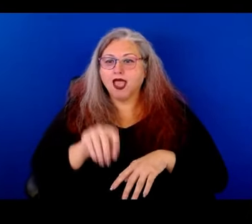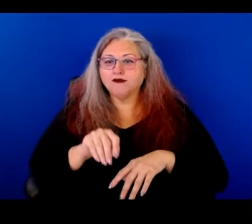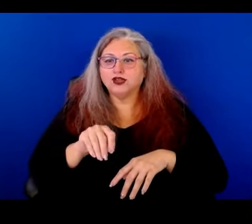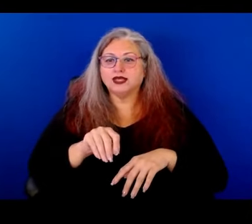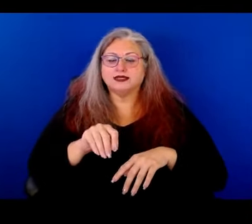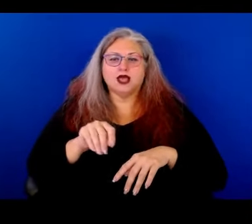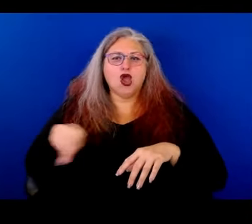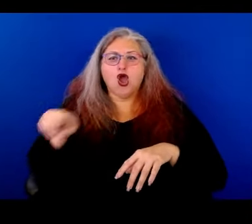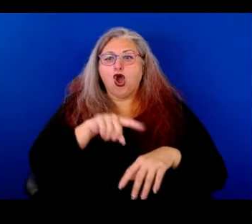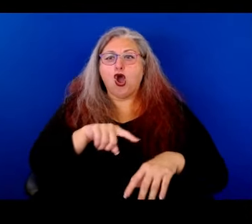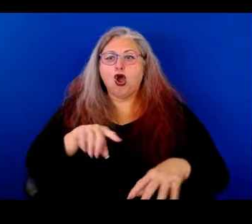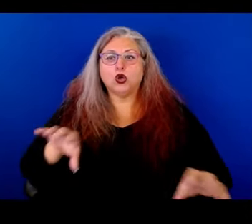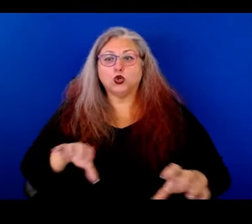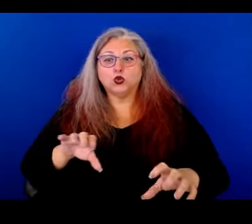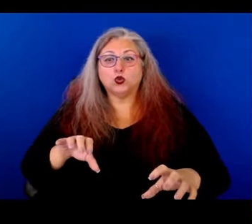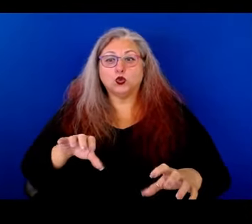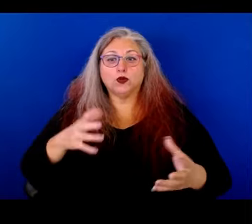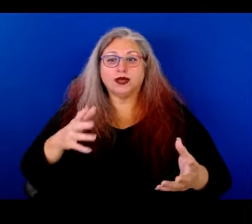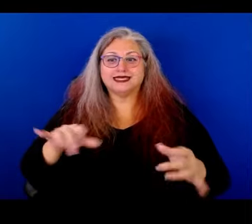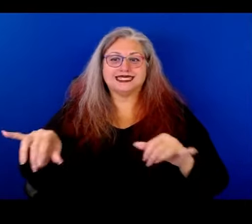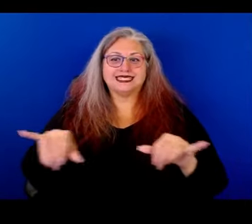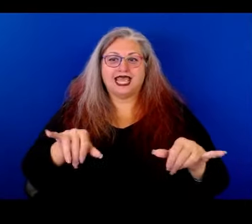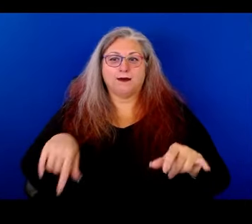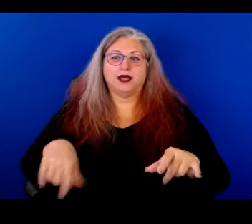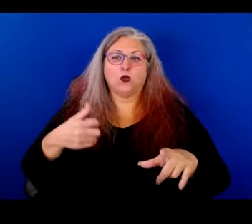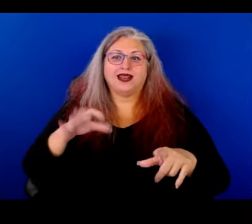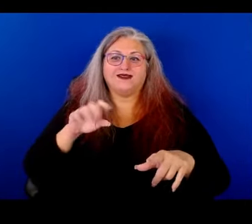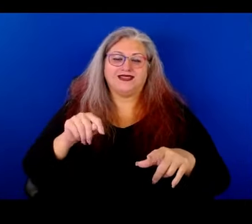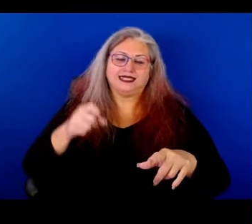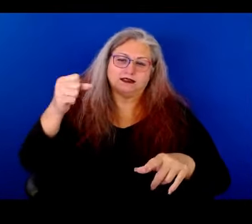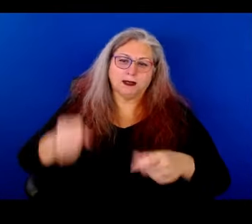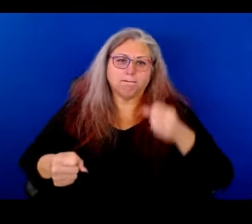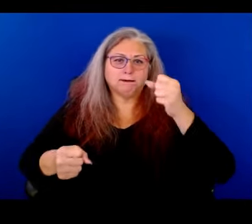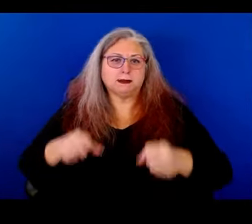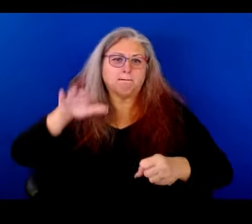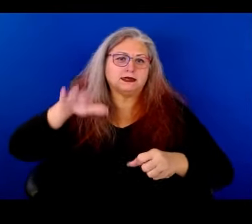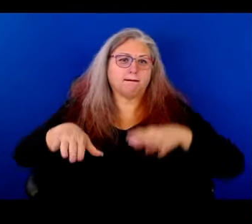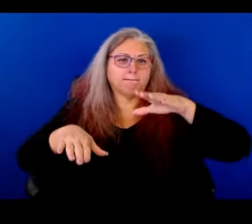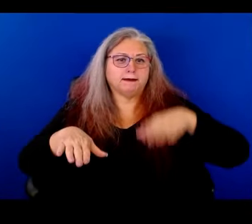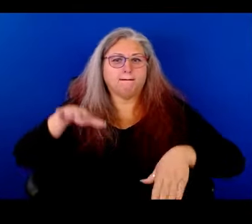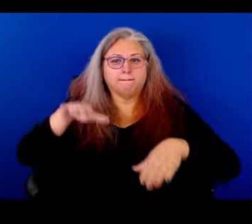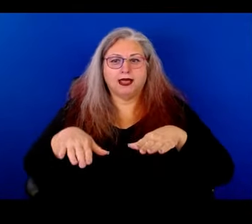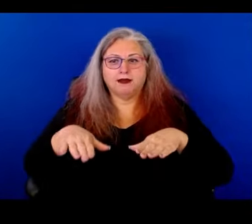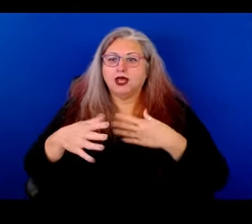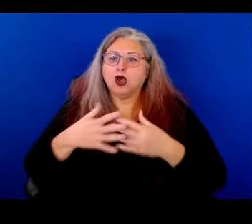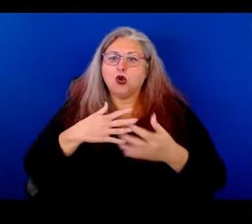African indigenous dance. And they were all doing the same thing, which was stomping their feet, whether it was